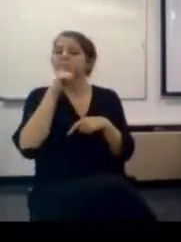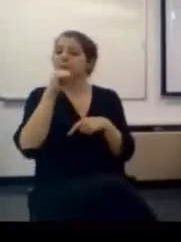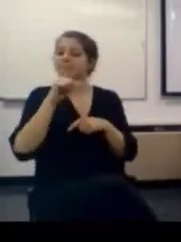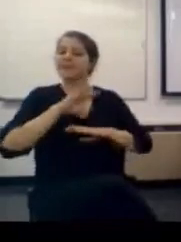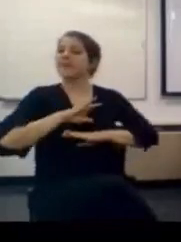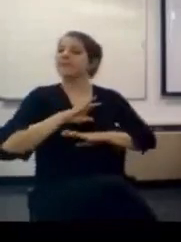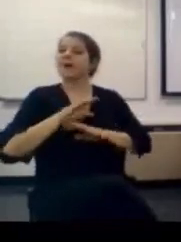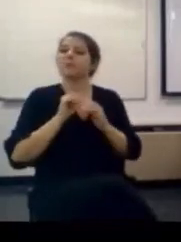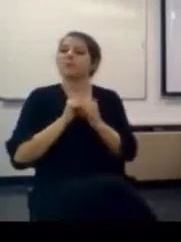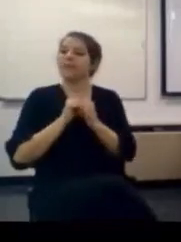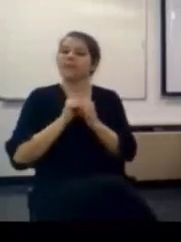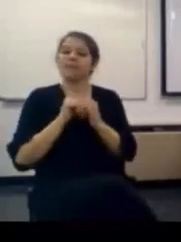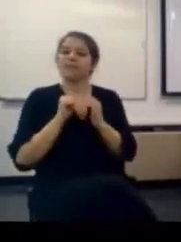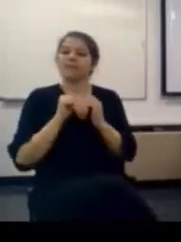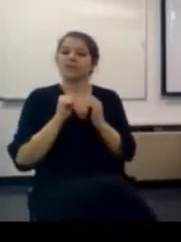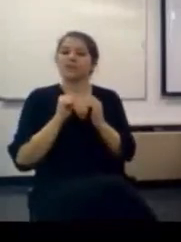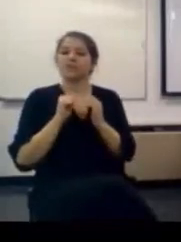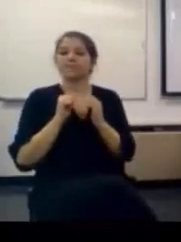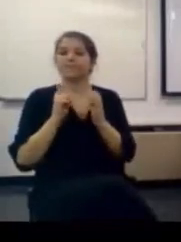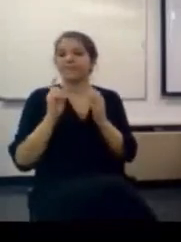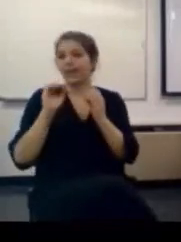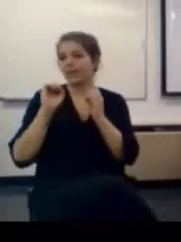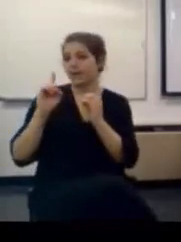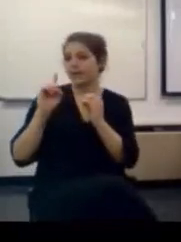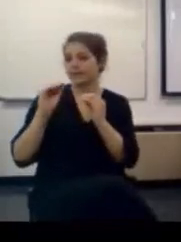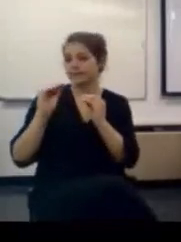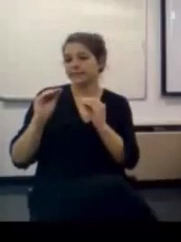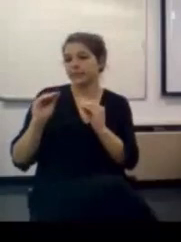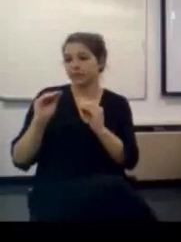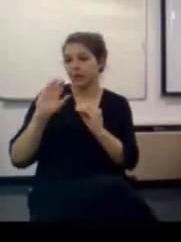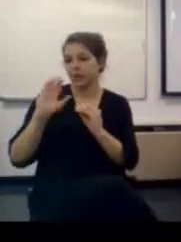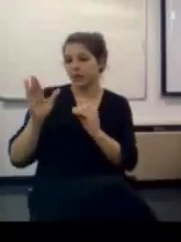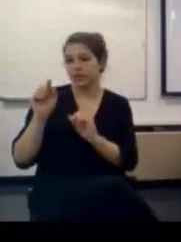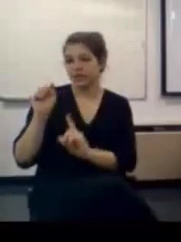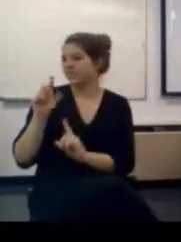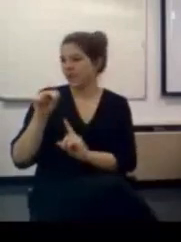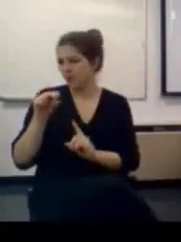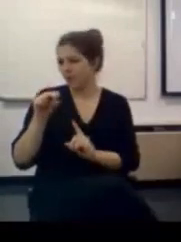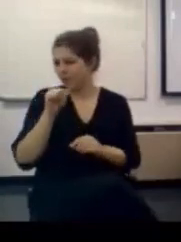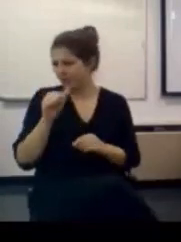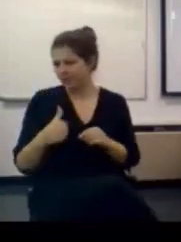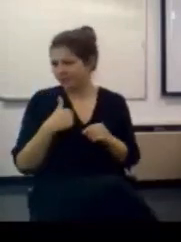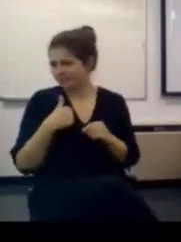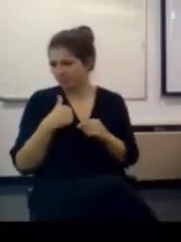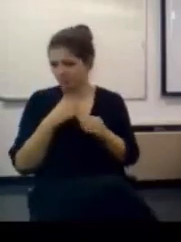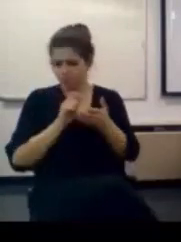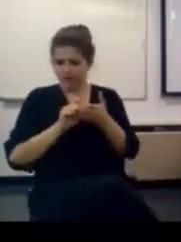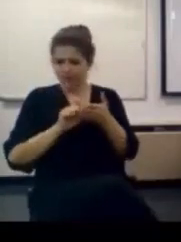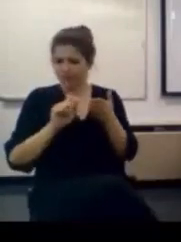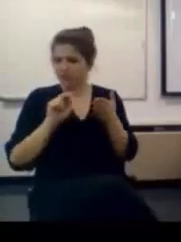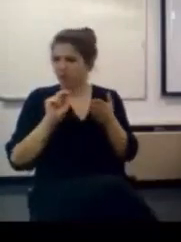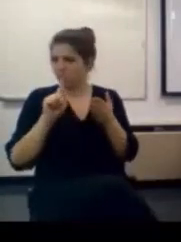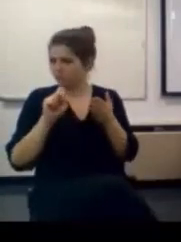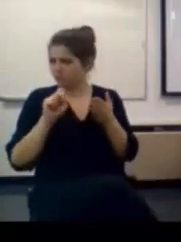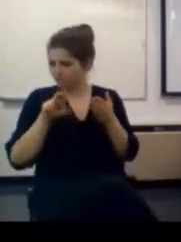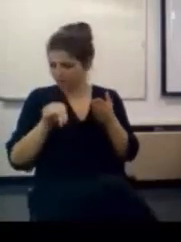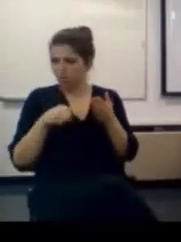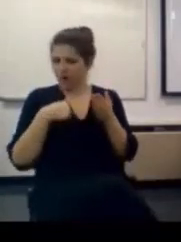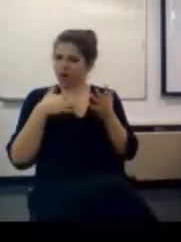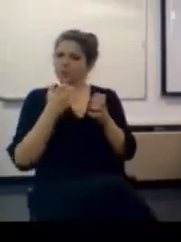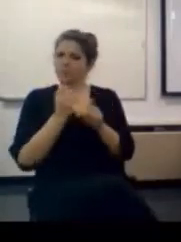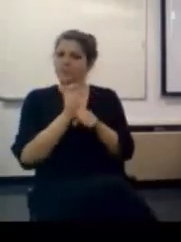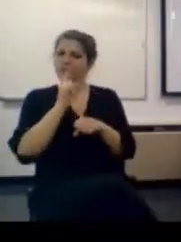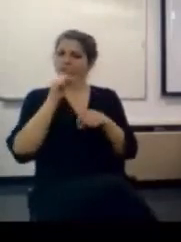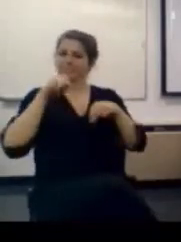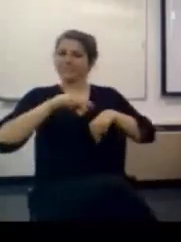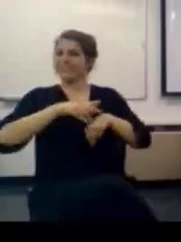what? I'm not going to be satisfied with just doing a teachable moment, you know, speech to somebody here or writing a